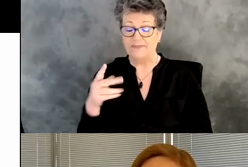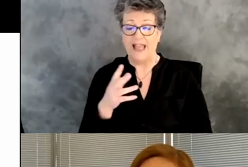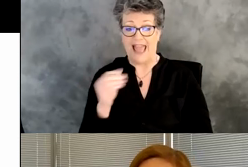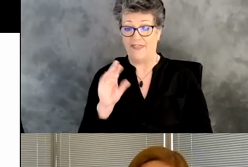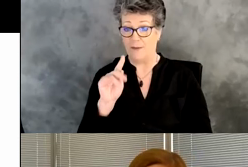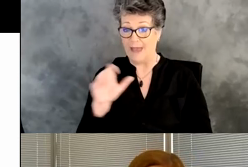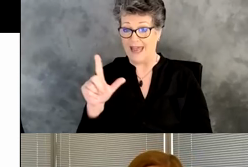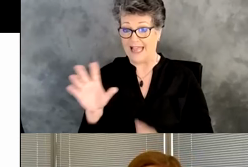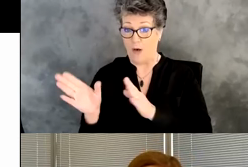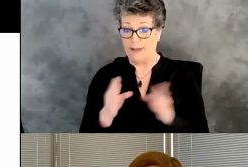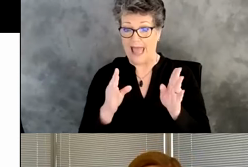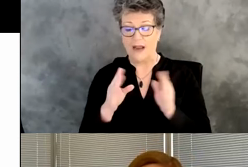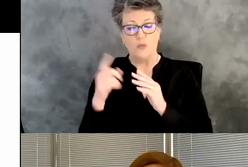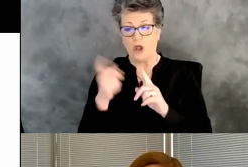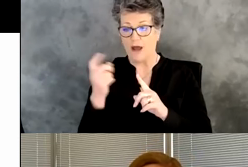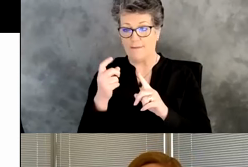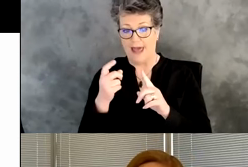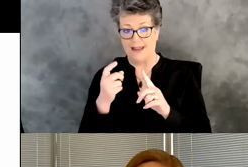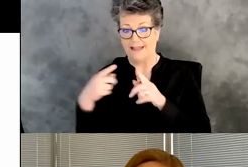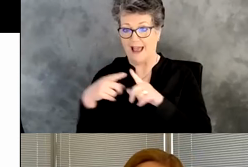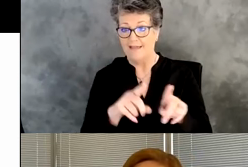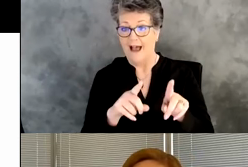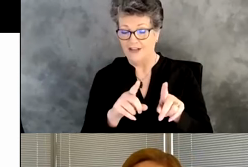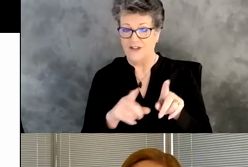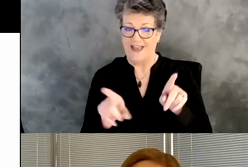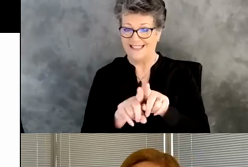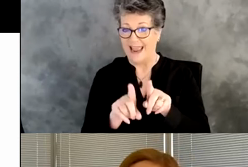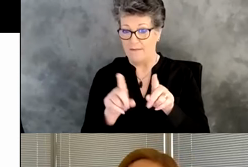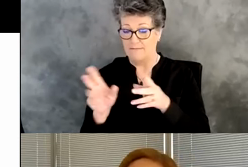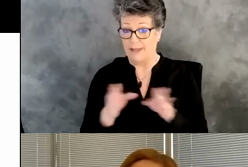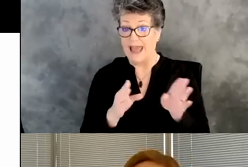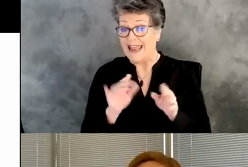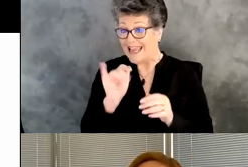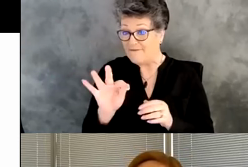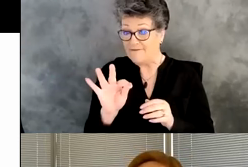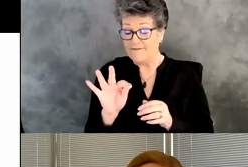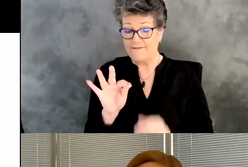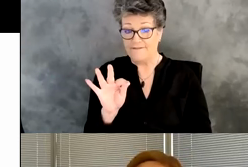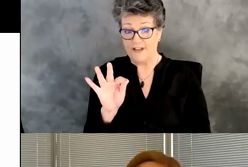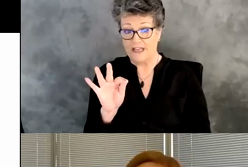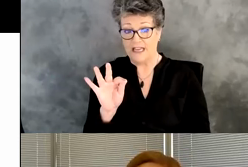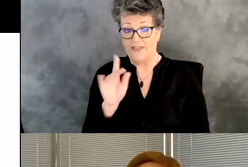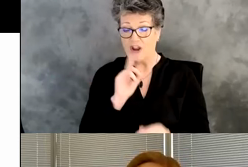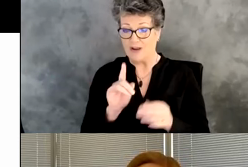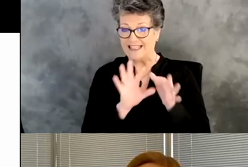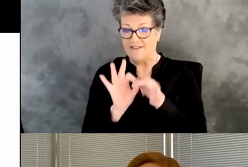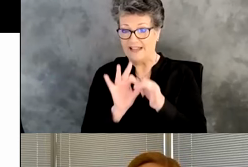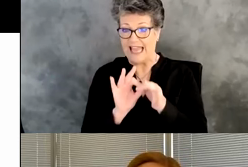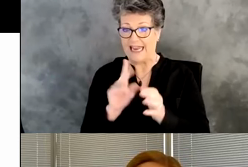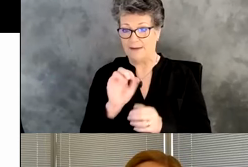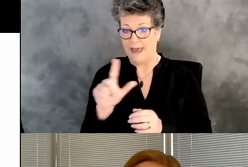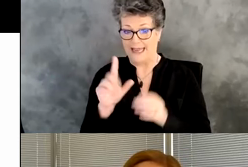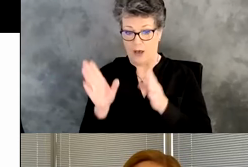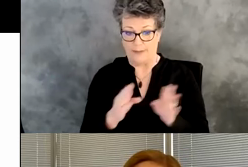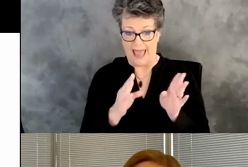will automatically align to that same plan if there is an affiliated Medi-Cal plan. So of